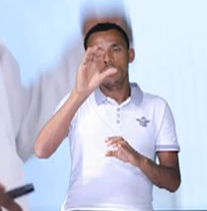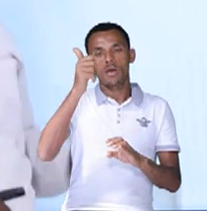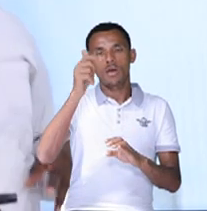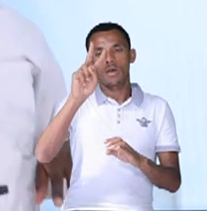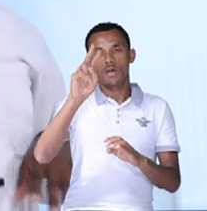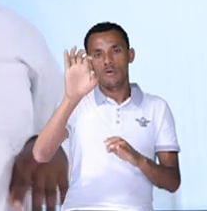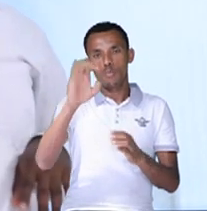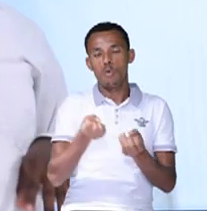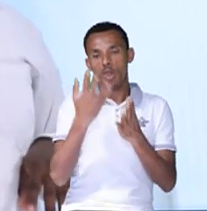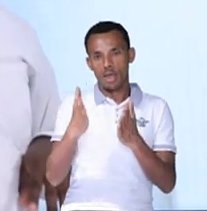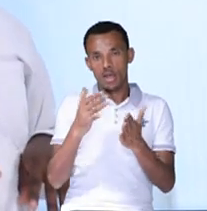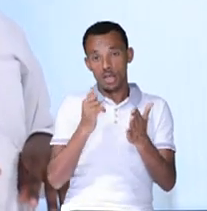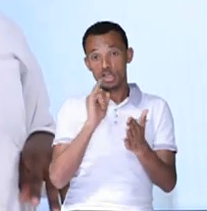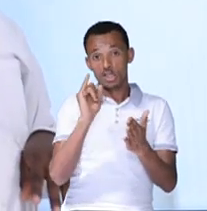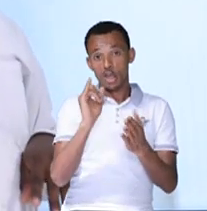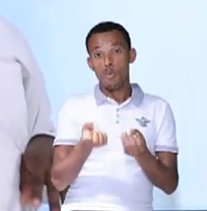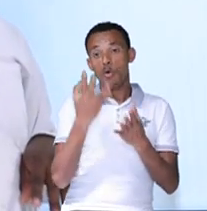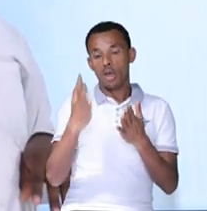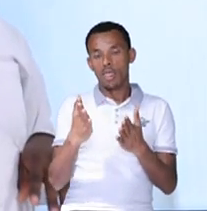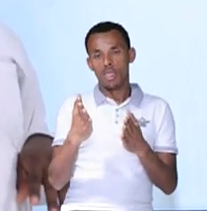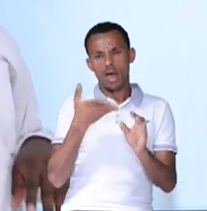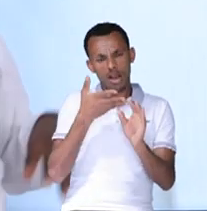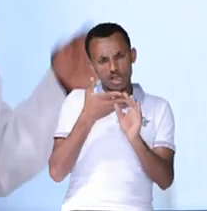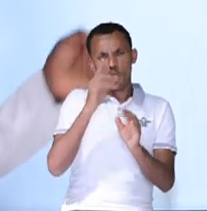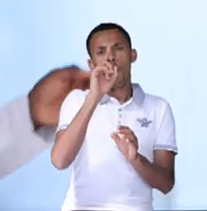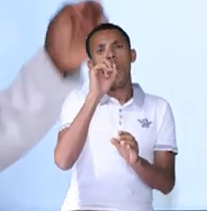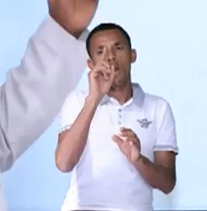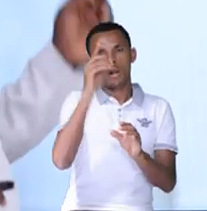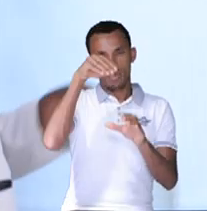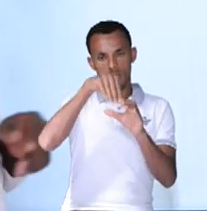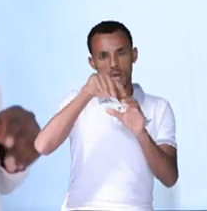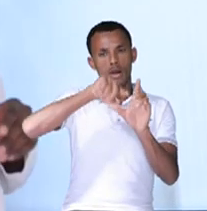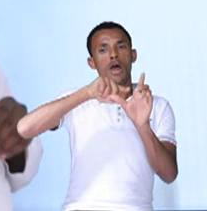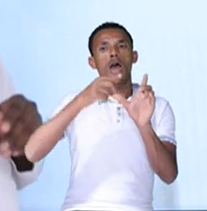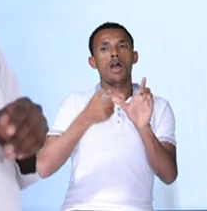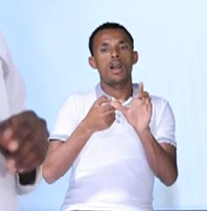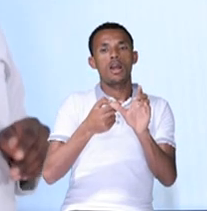Concave polygon is a polygon at least one interior angles